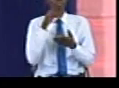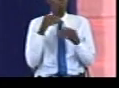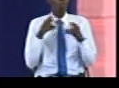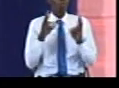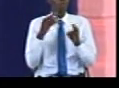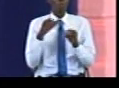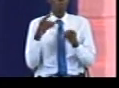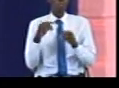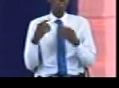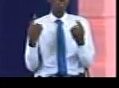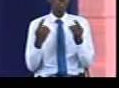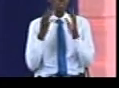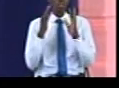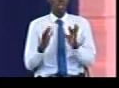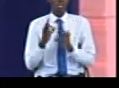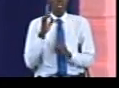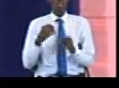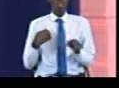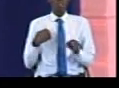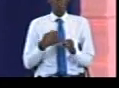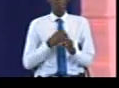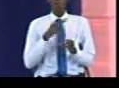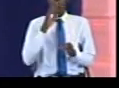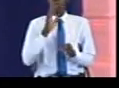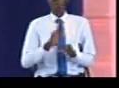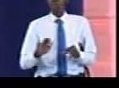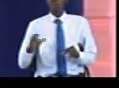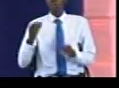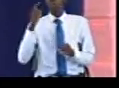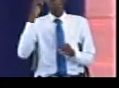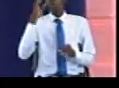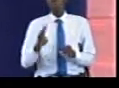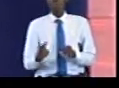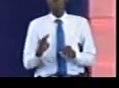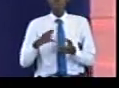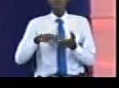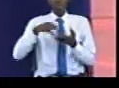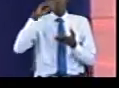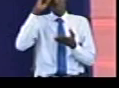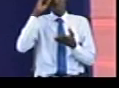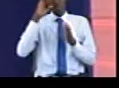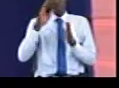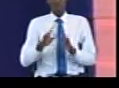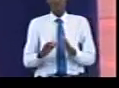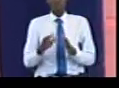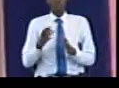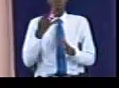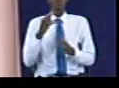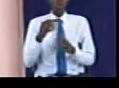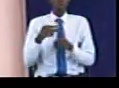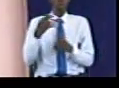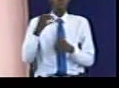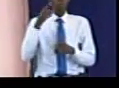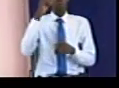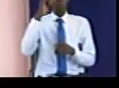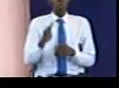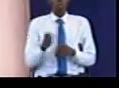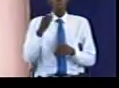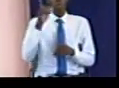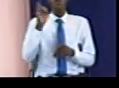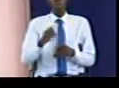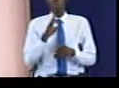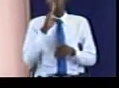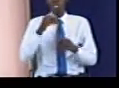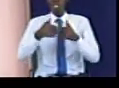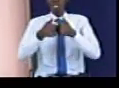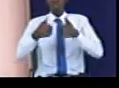we're children of God, if we're born again, there's such a marked difference, distinction between the believer and the unbeliever.